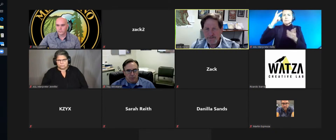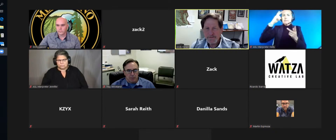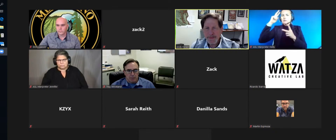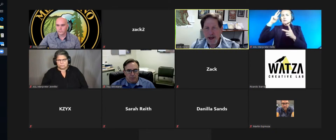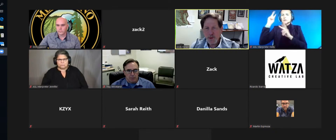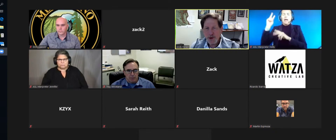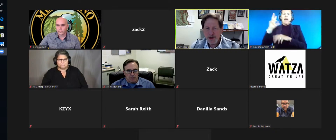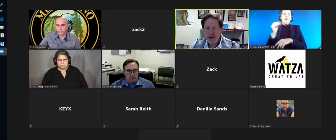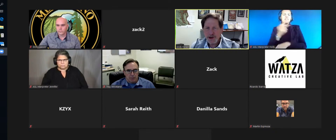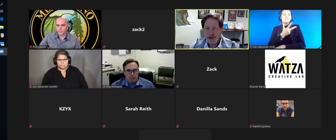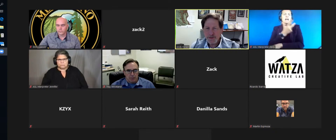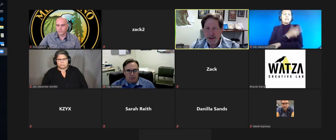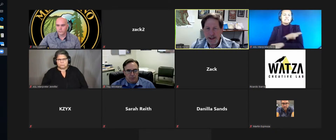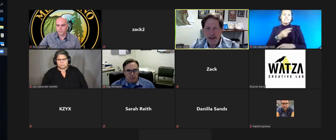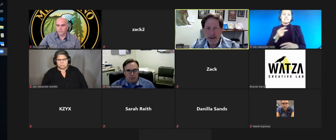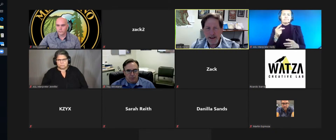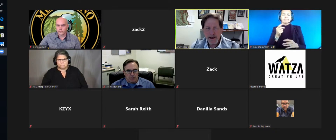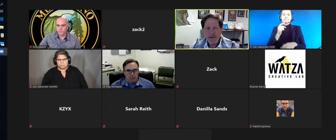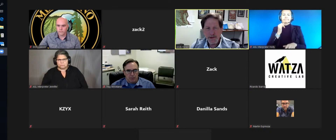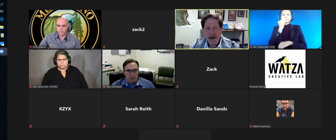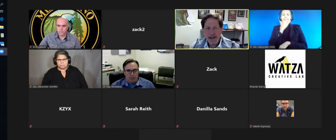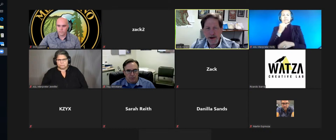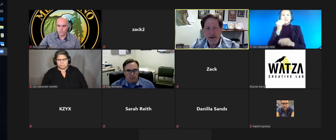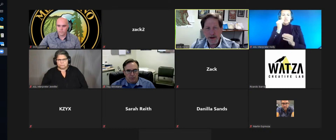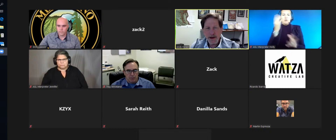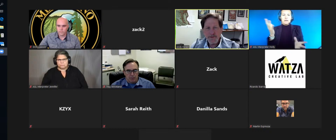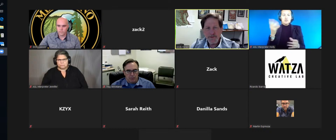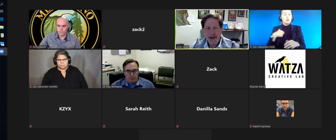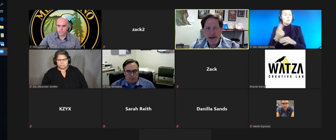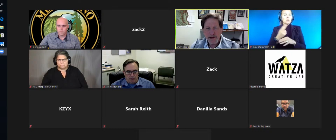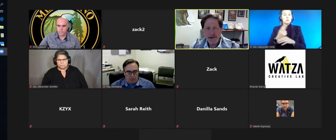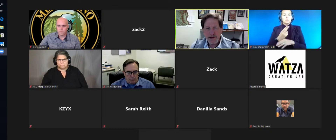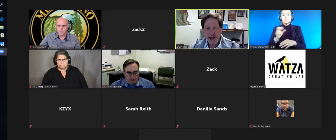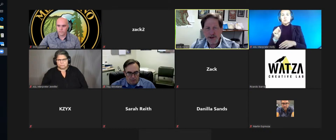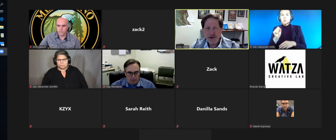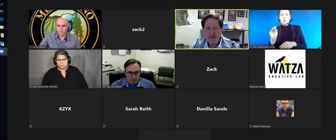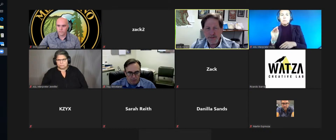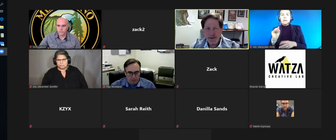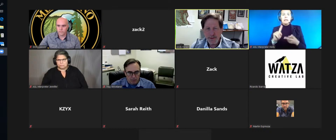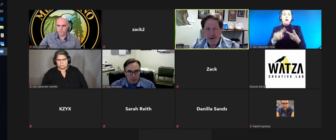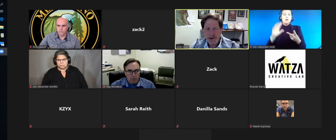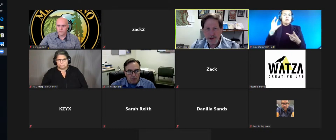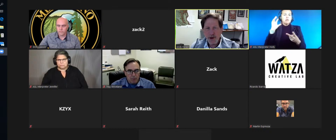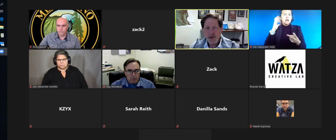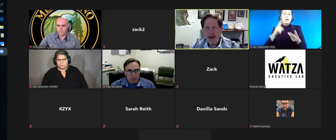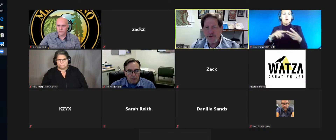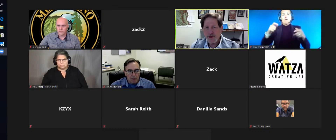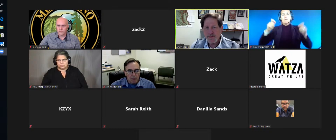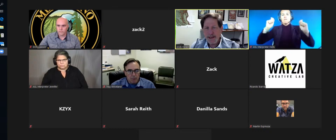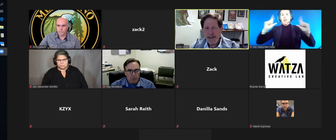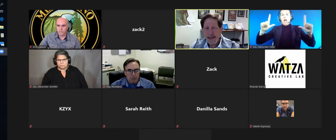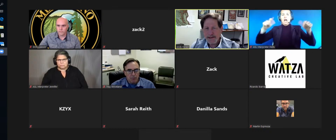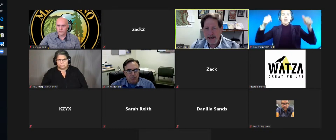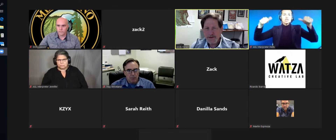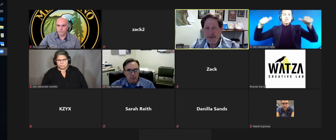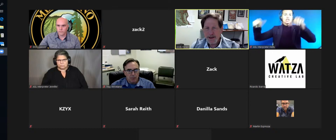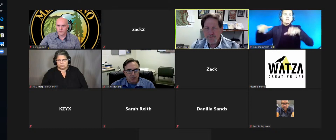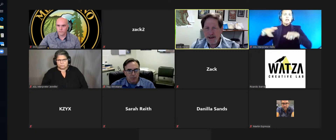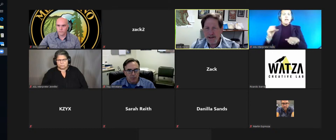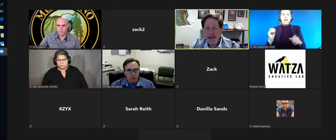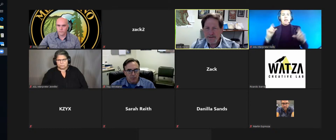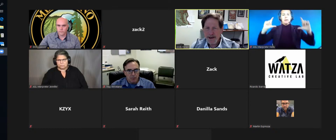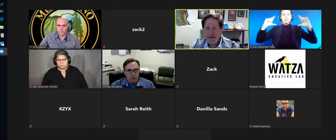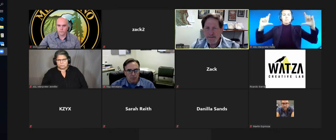disinformation. We use social media, radio, flyers, and soon billboards. We have new PSAs